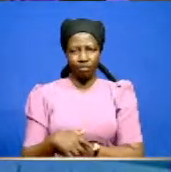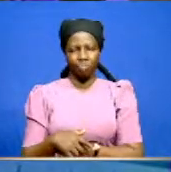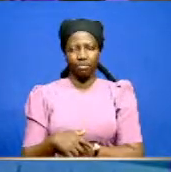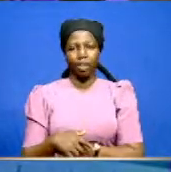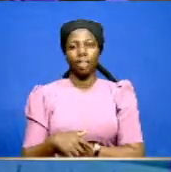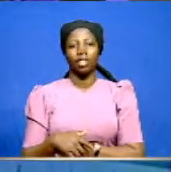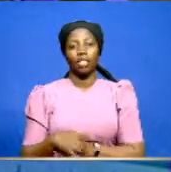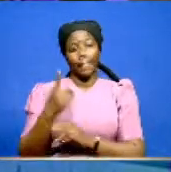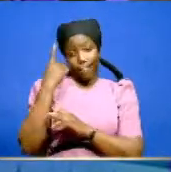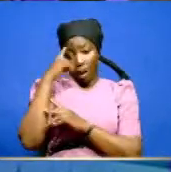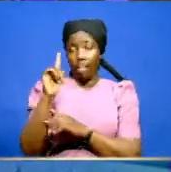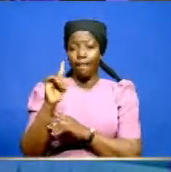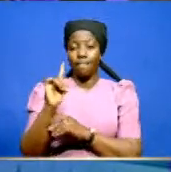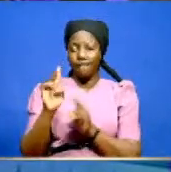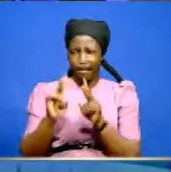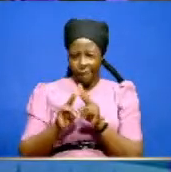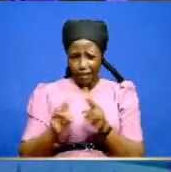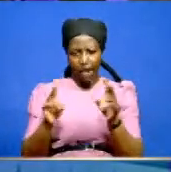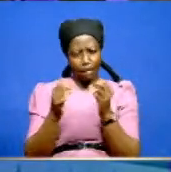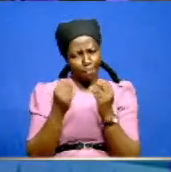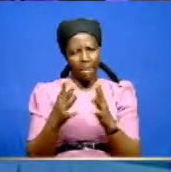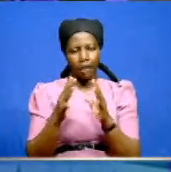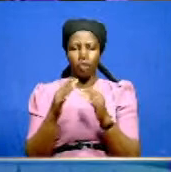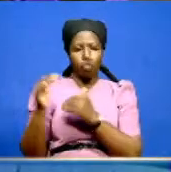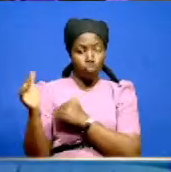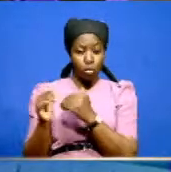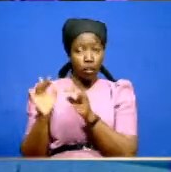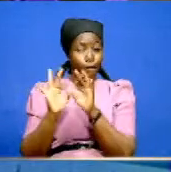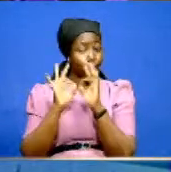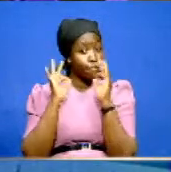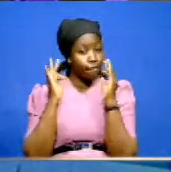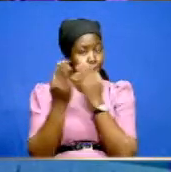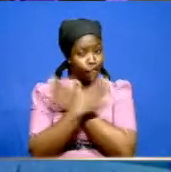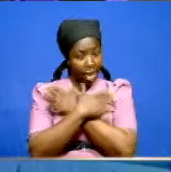And for the very many close friends